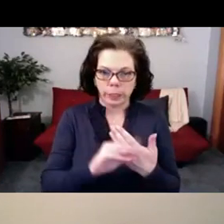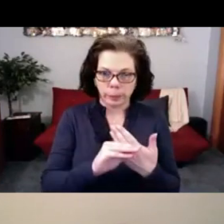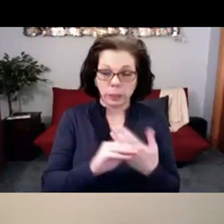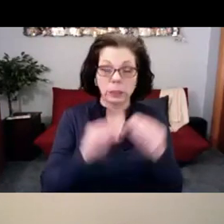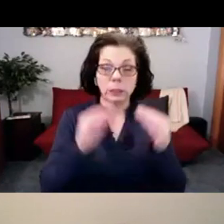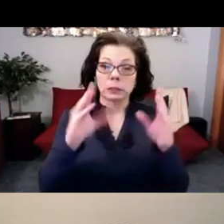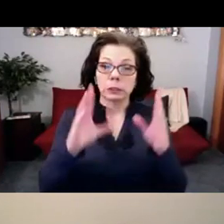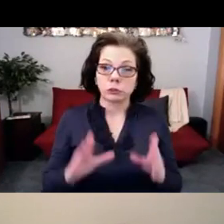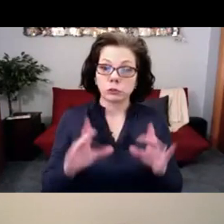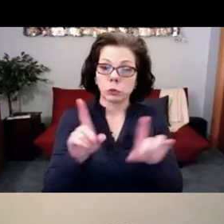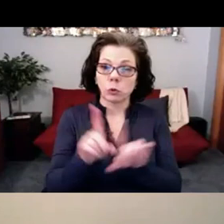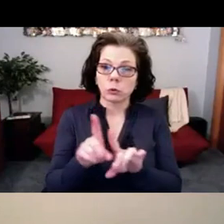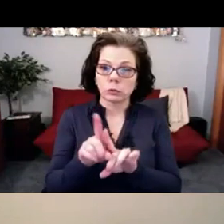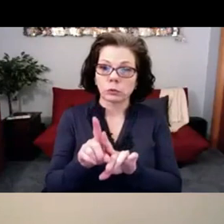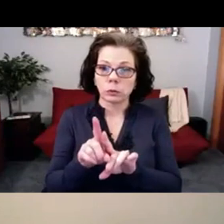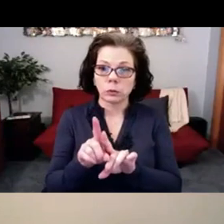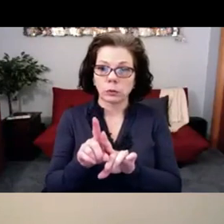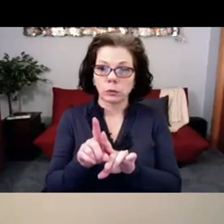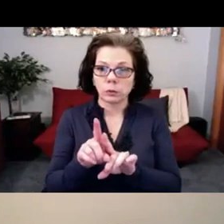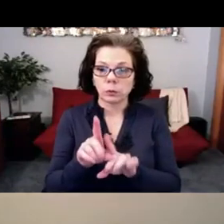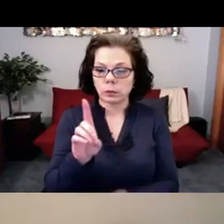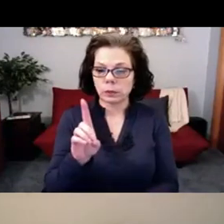also done the DESA